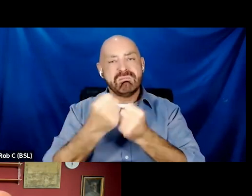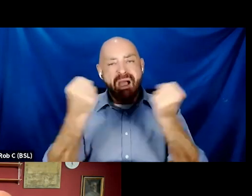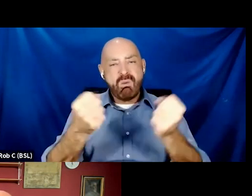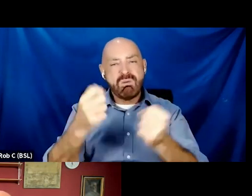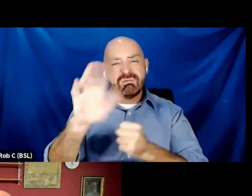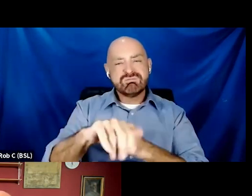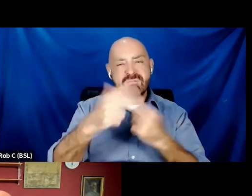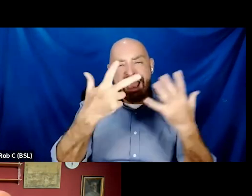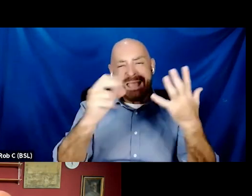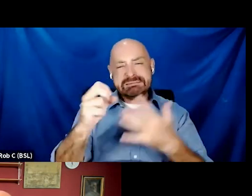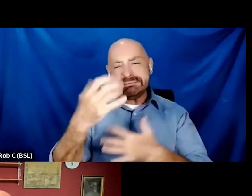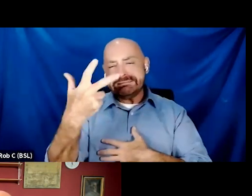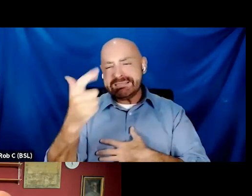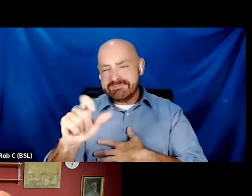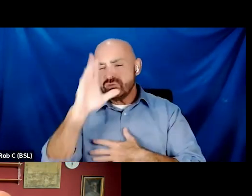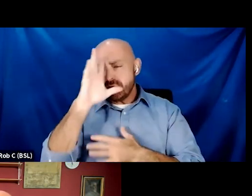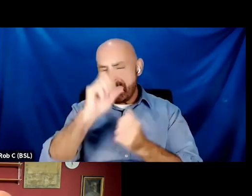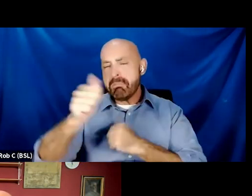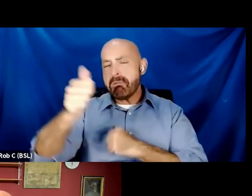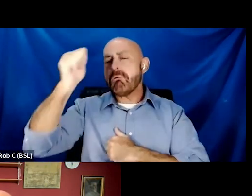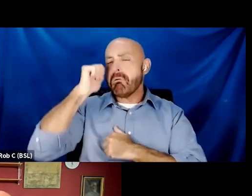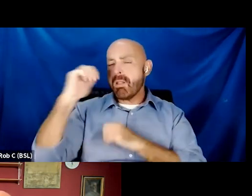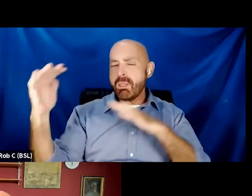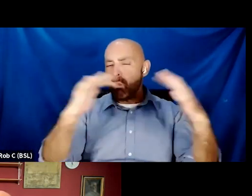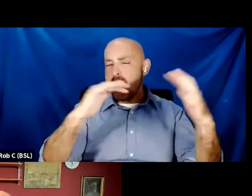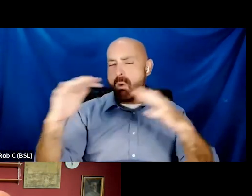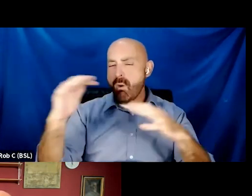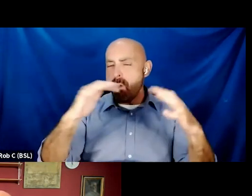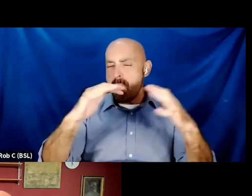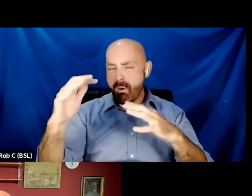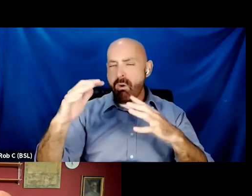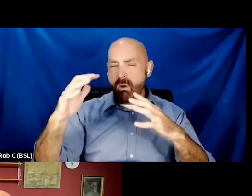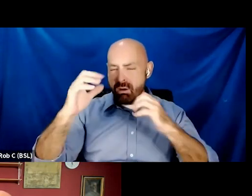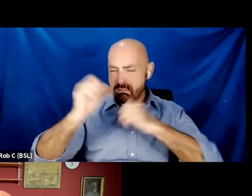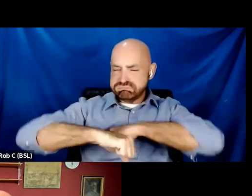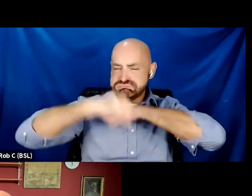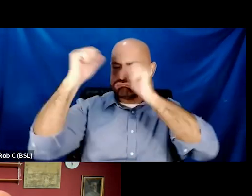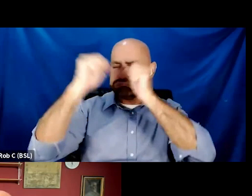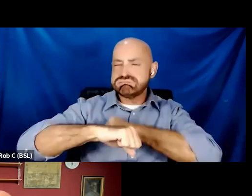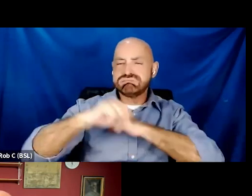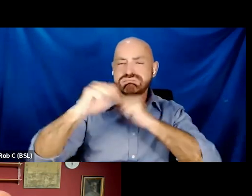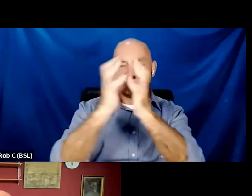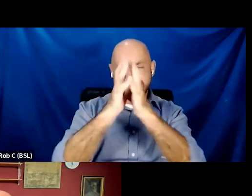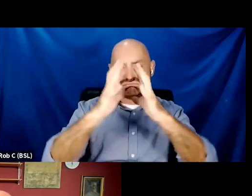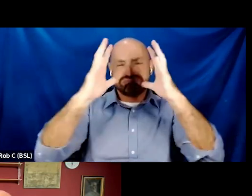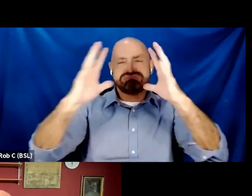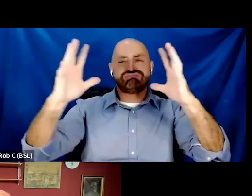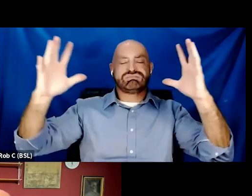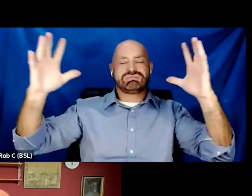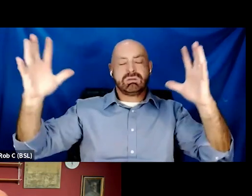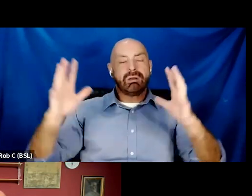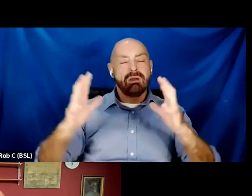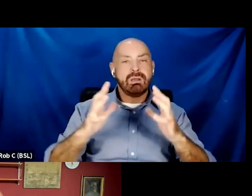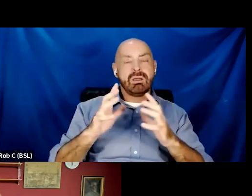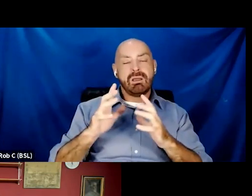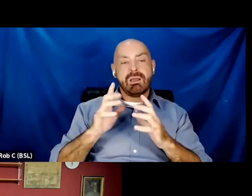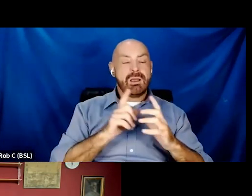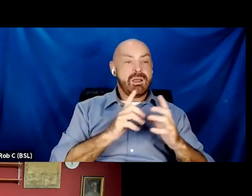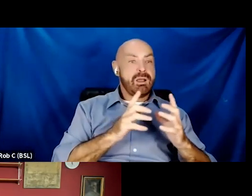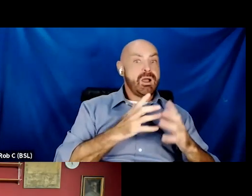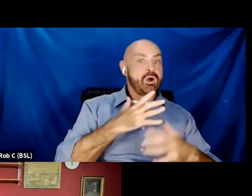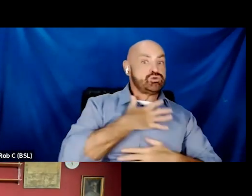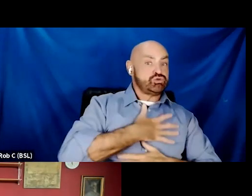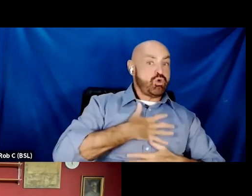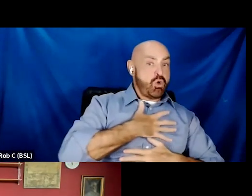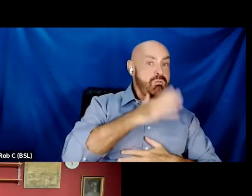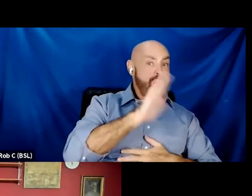70s, and our great fear then. You know, if you want to get rid of one mass trauma, having another worry that's bigger